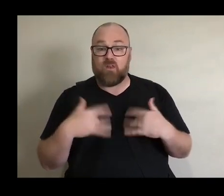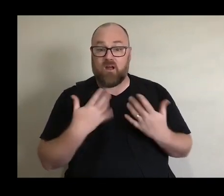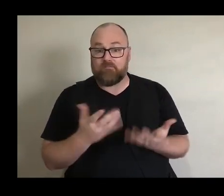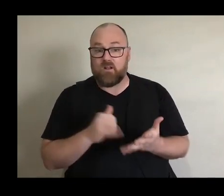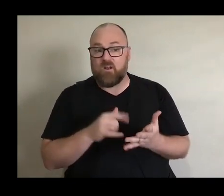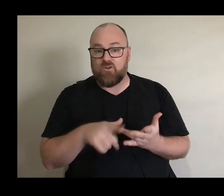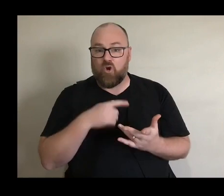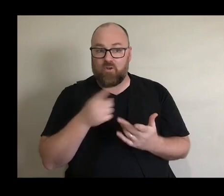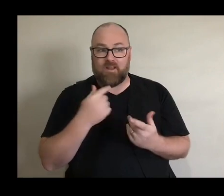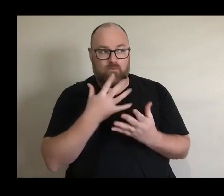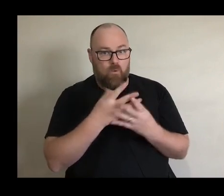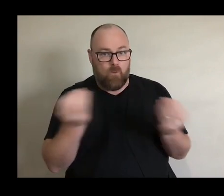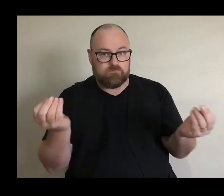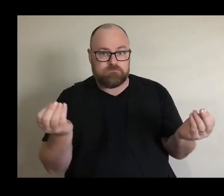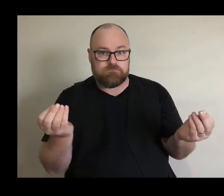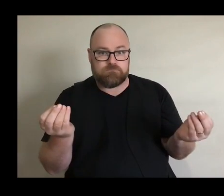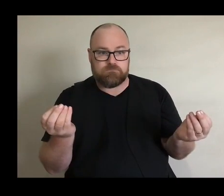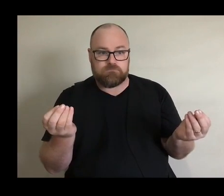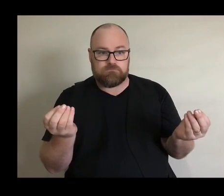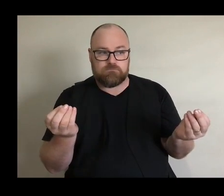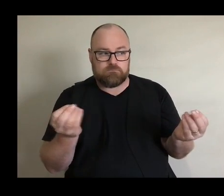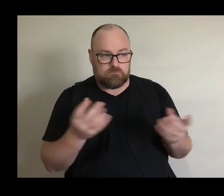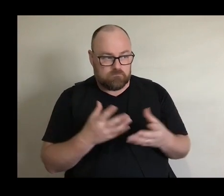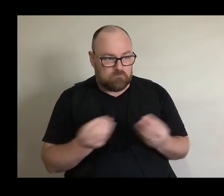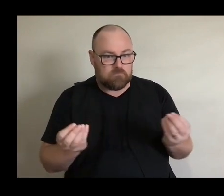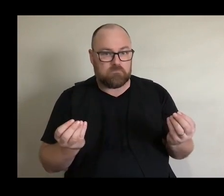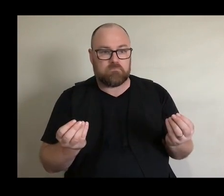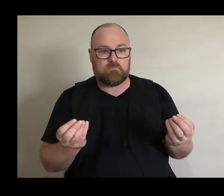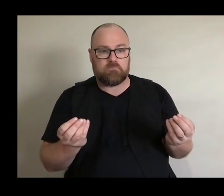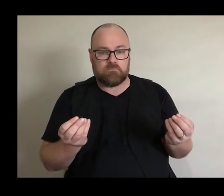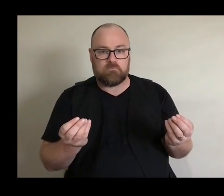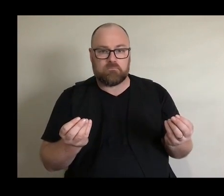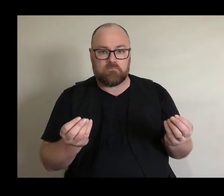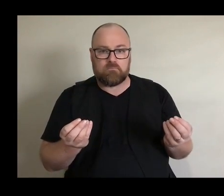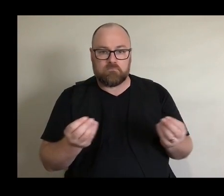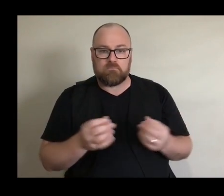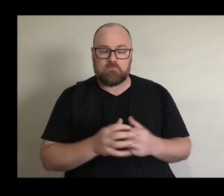of absence in these settings.